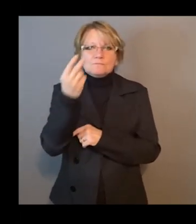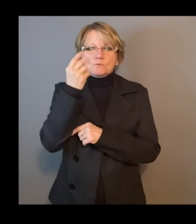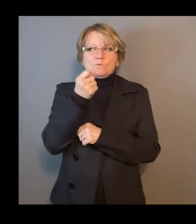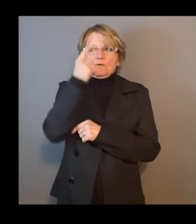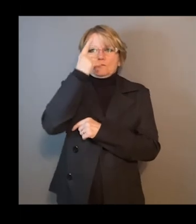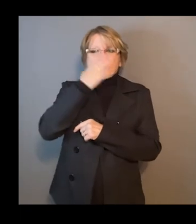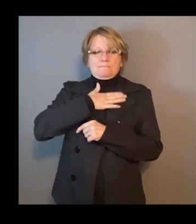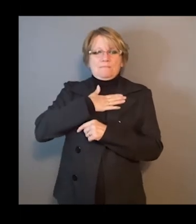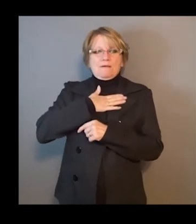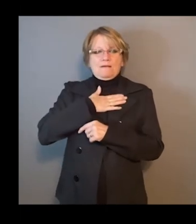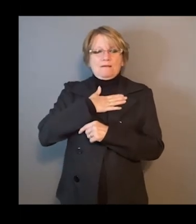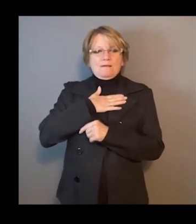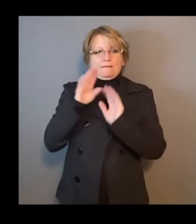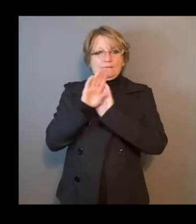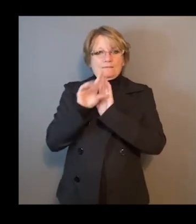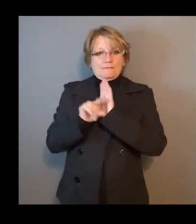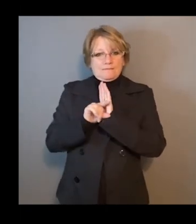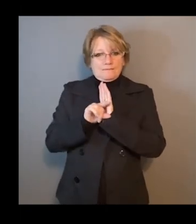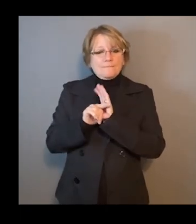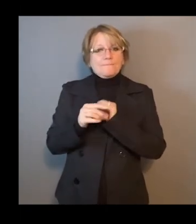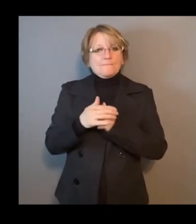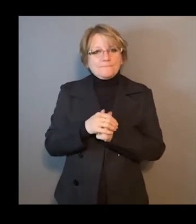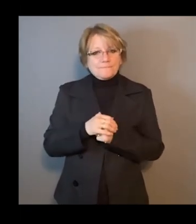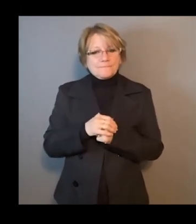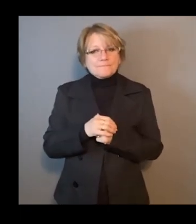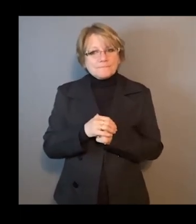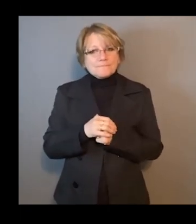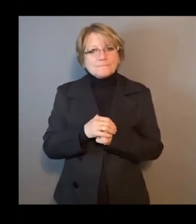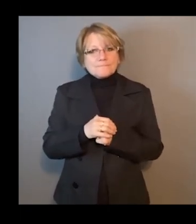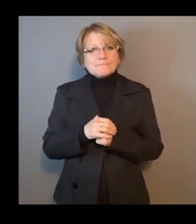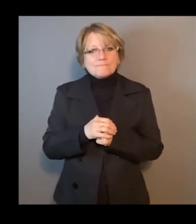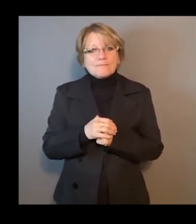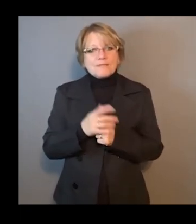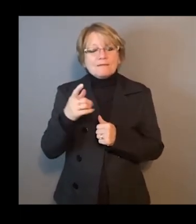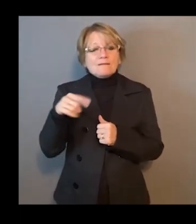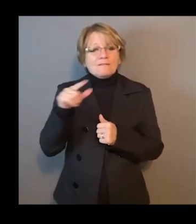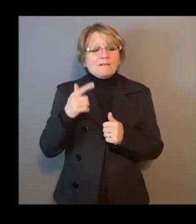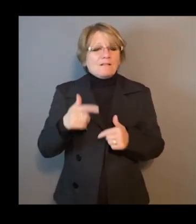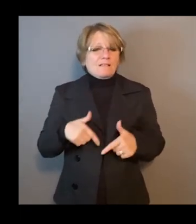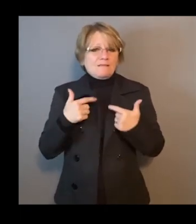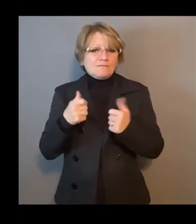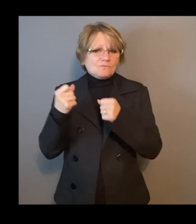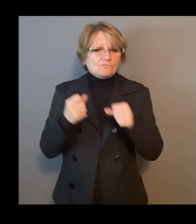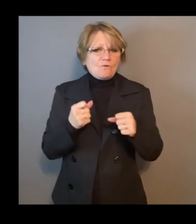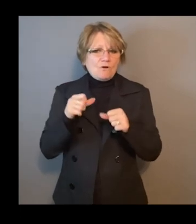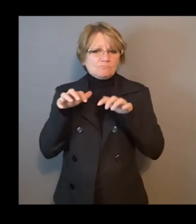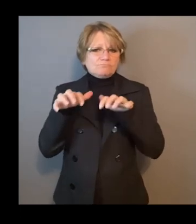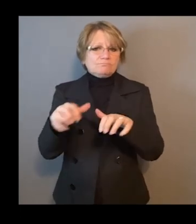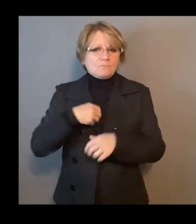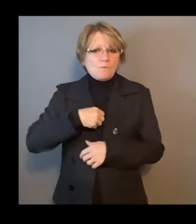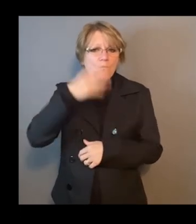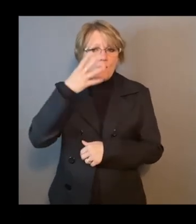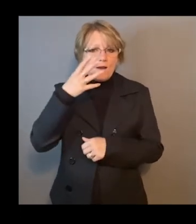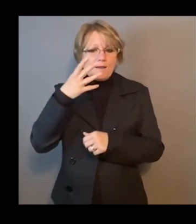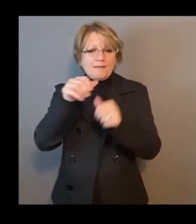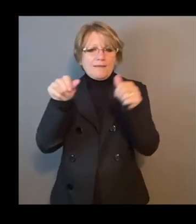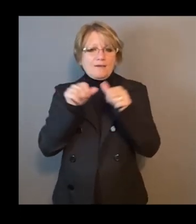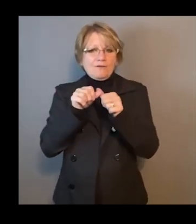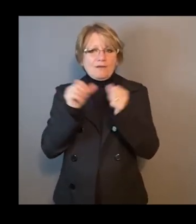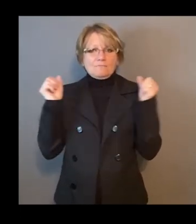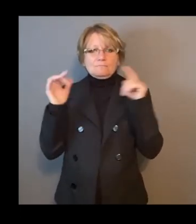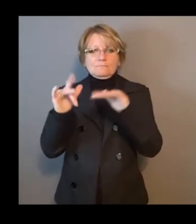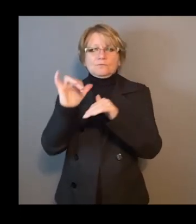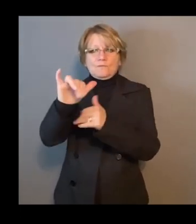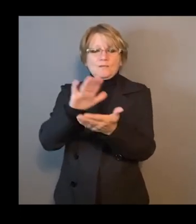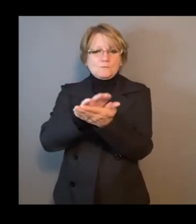understood where I've come from. People have lived in predominantly white areas and they come to this